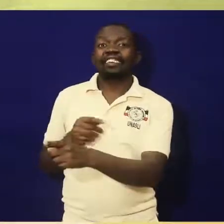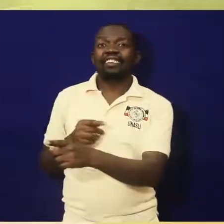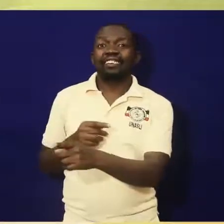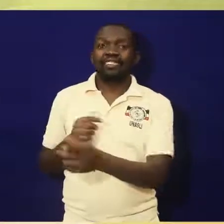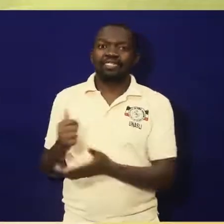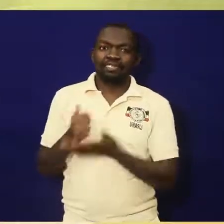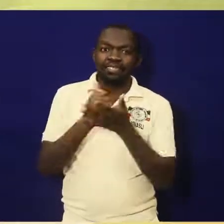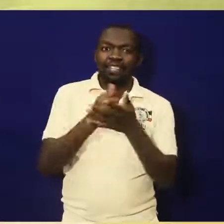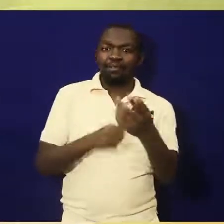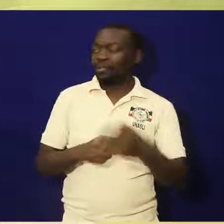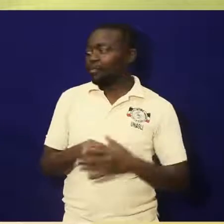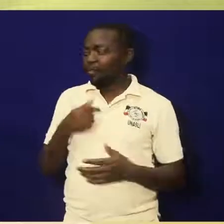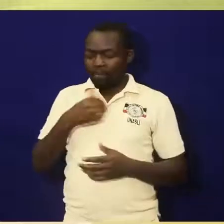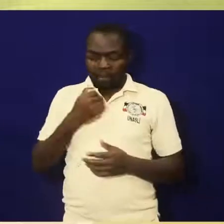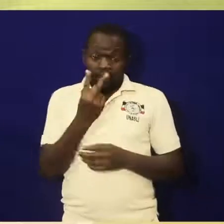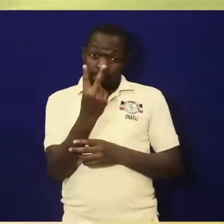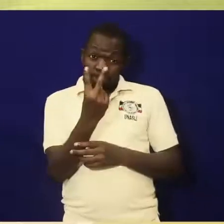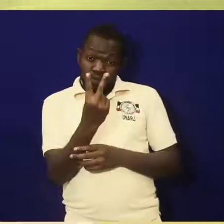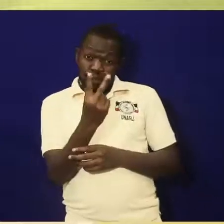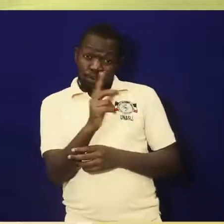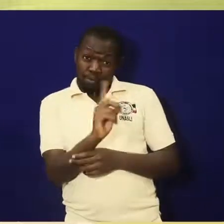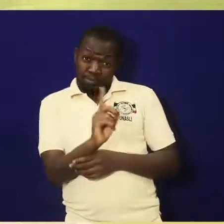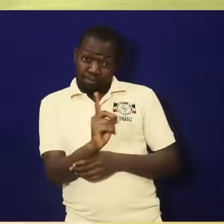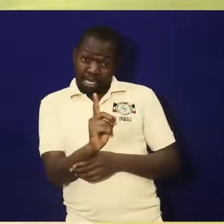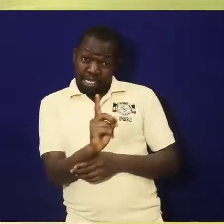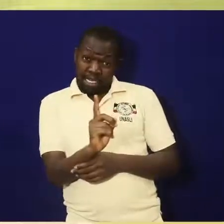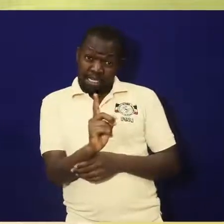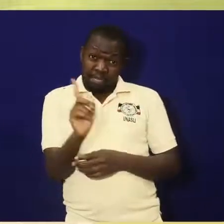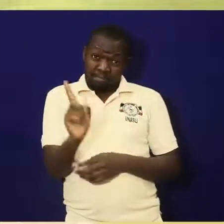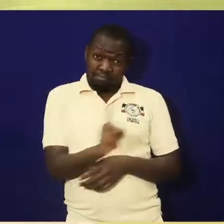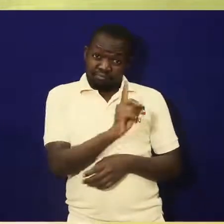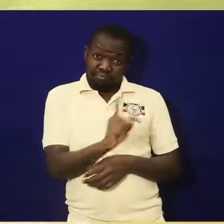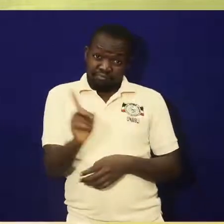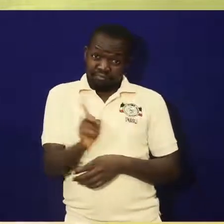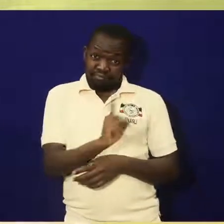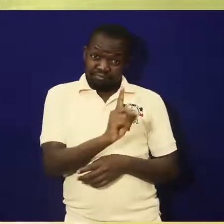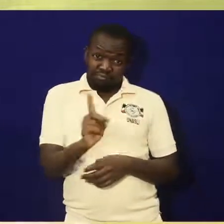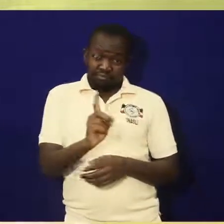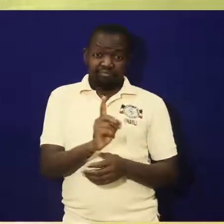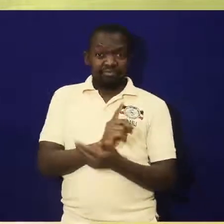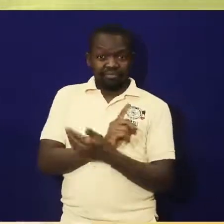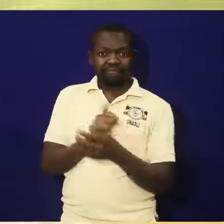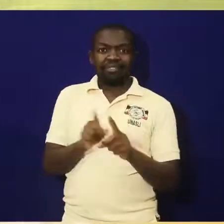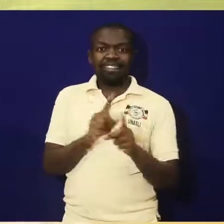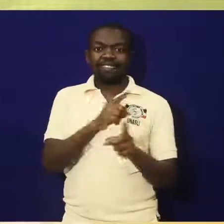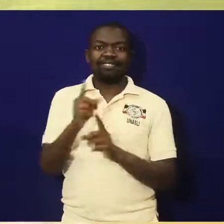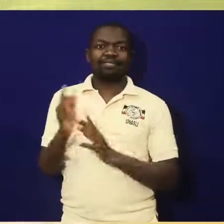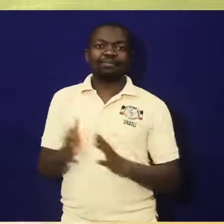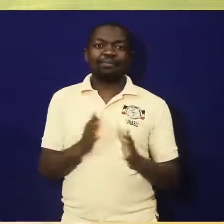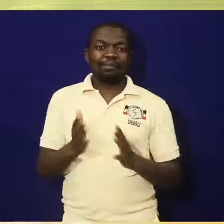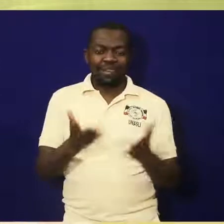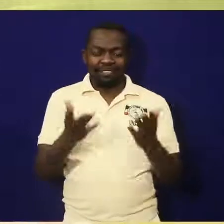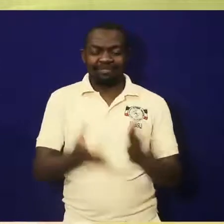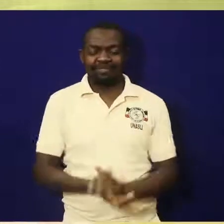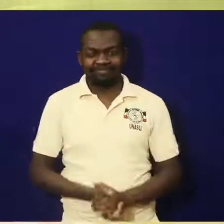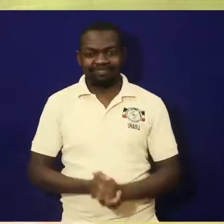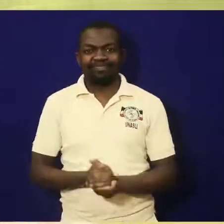I'll play a 2-minute piece of music as you prepare.